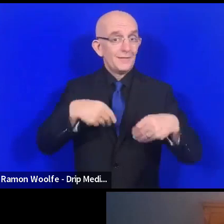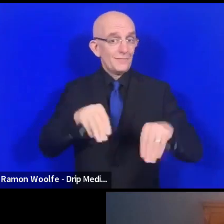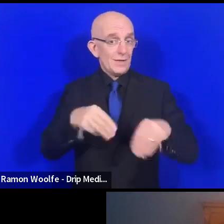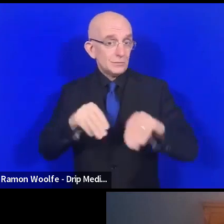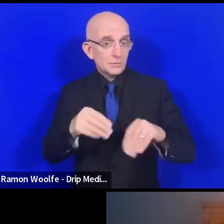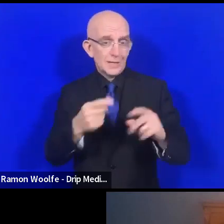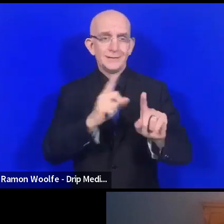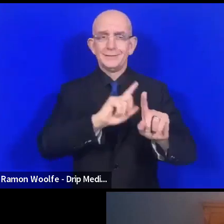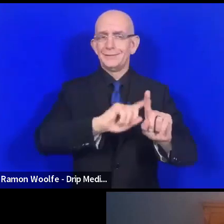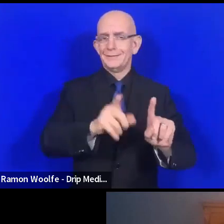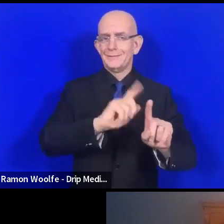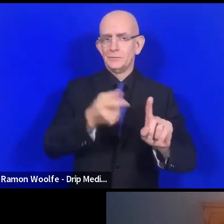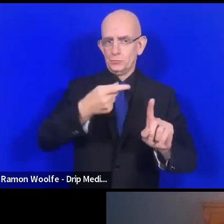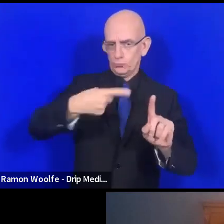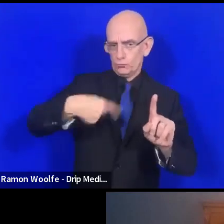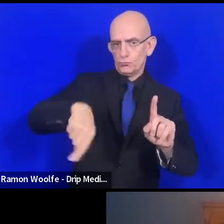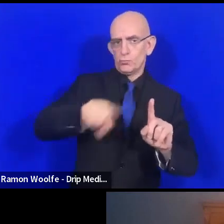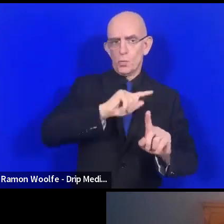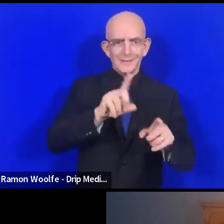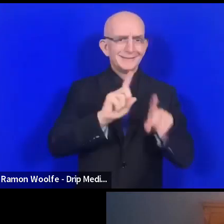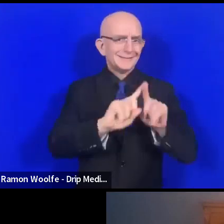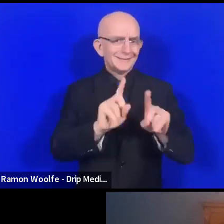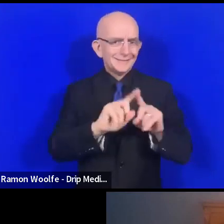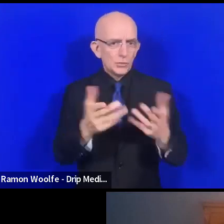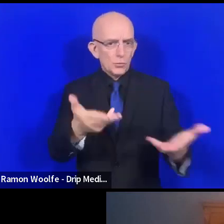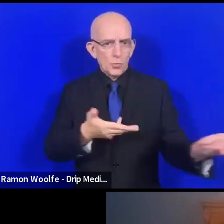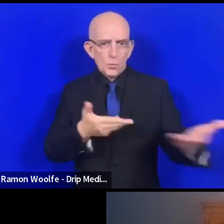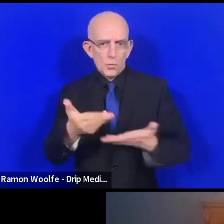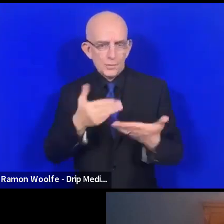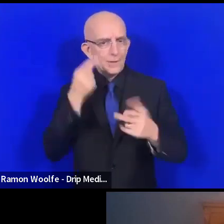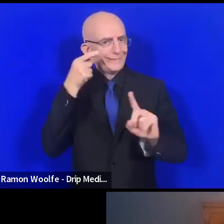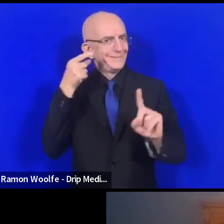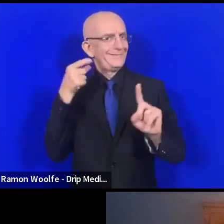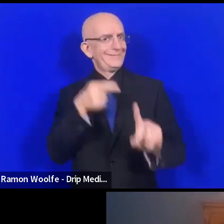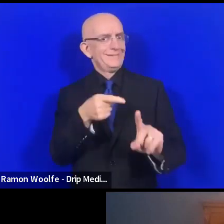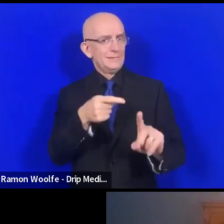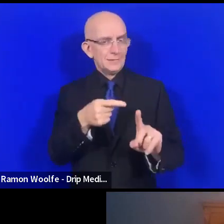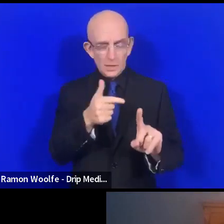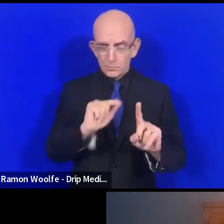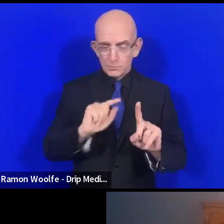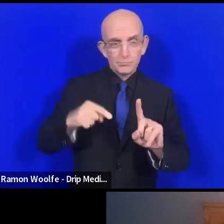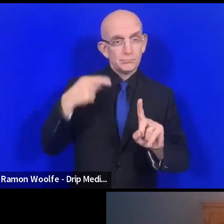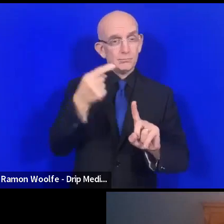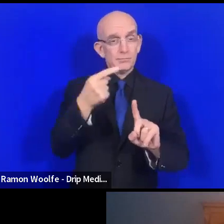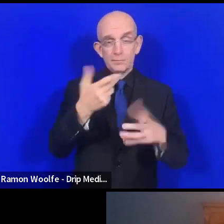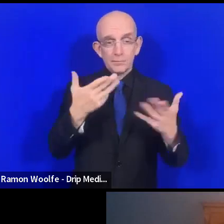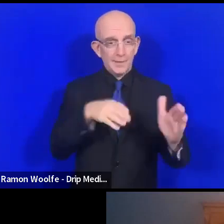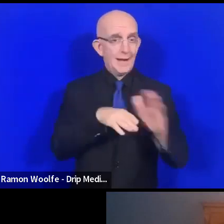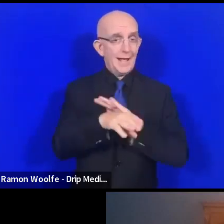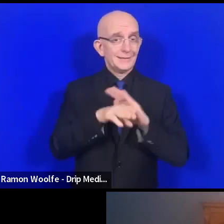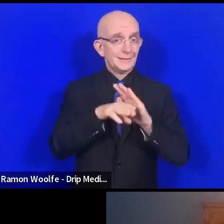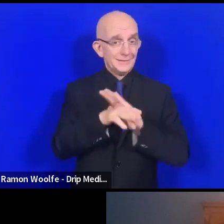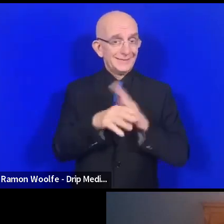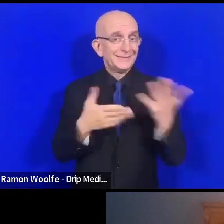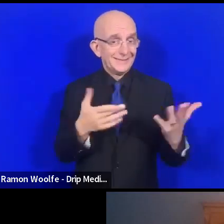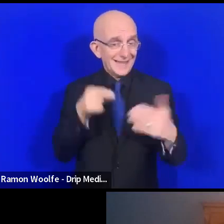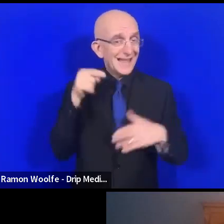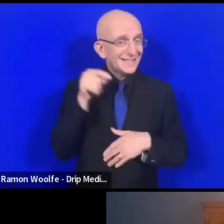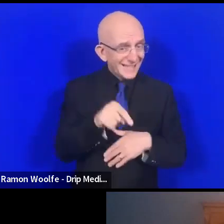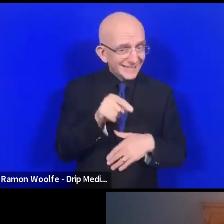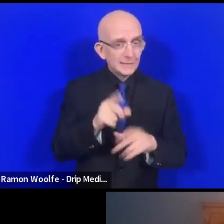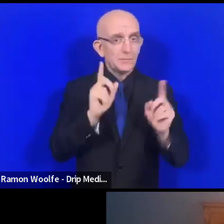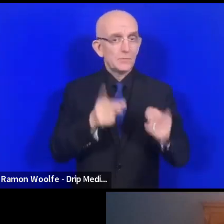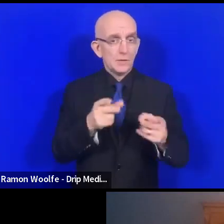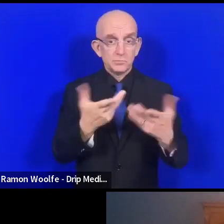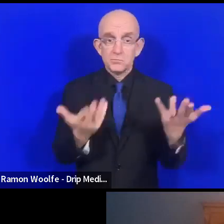the organization. So really mainstreaming it throughout all of our conversations, having a work plan around it, checking in